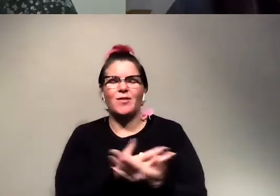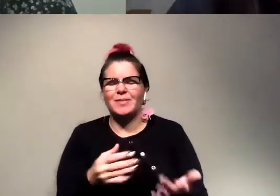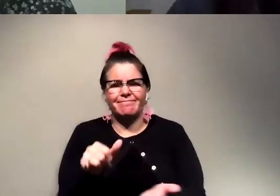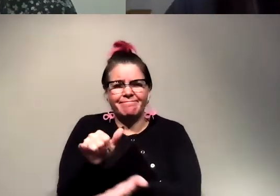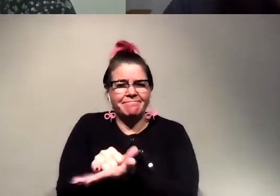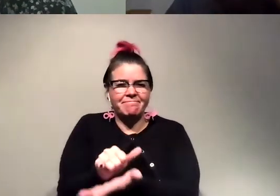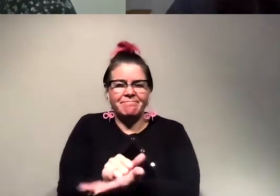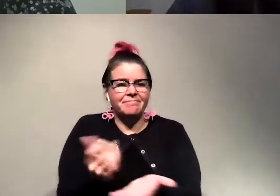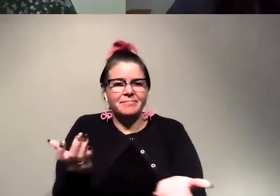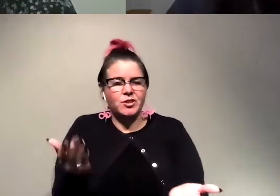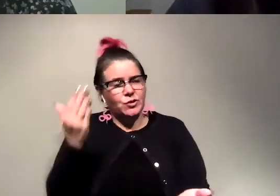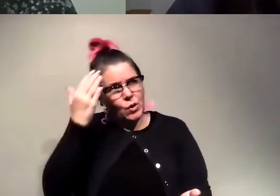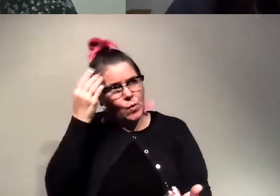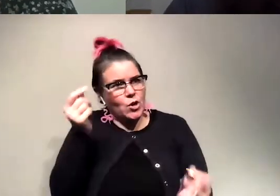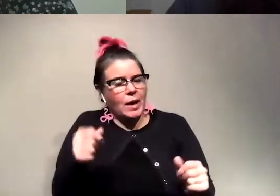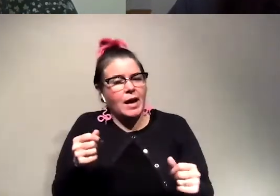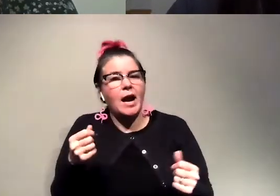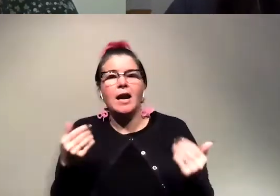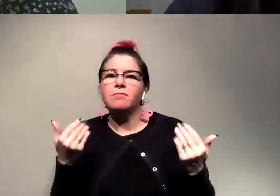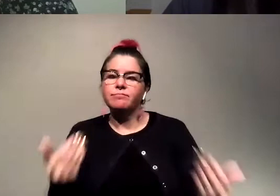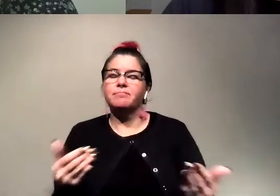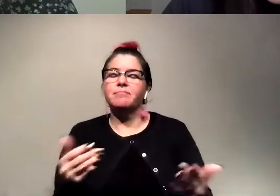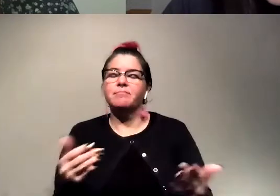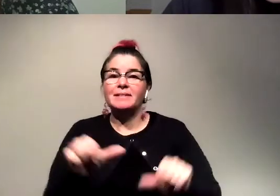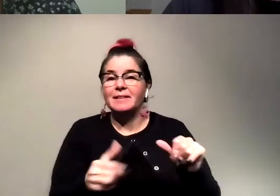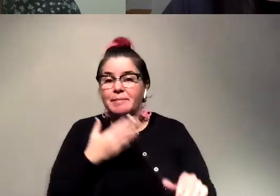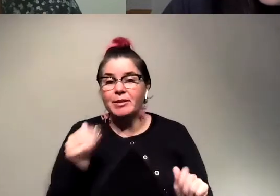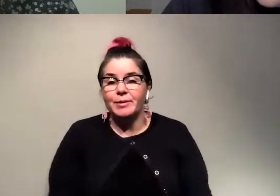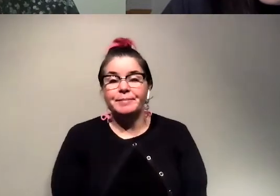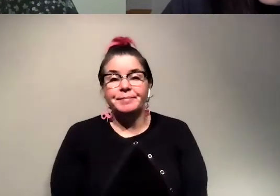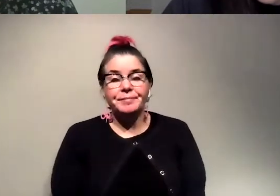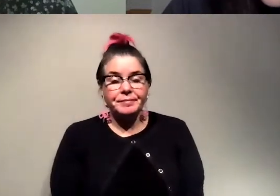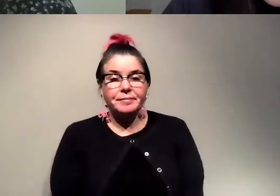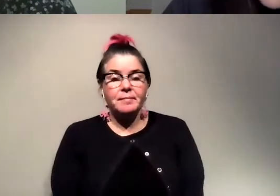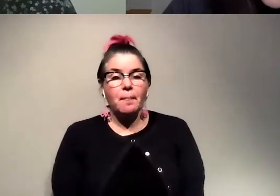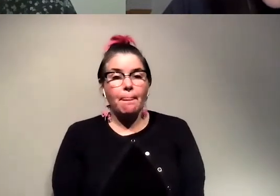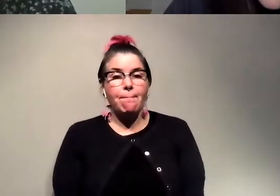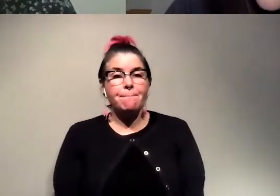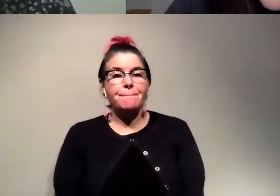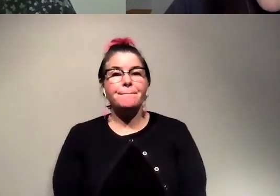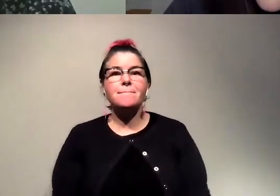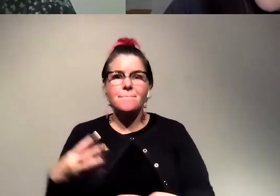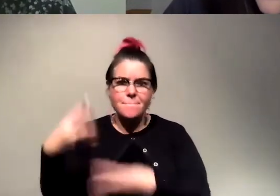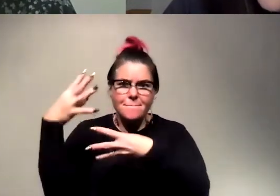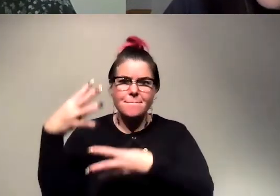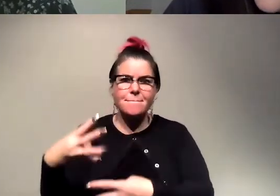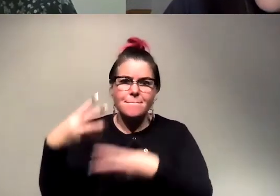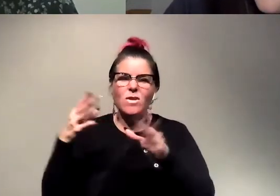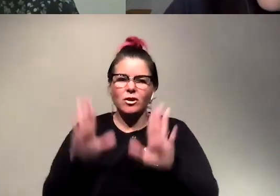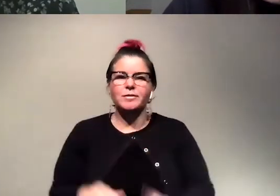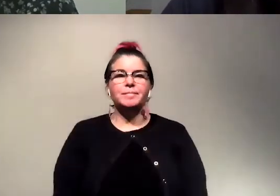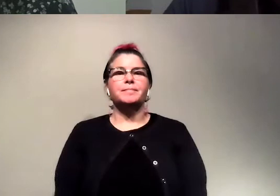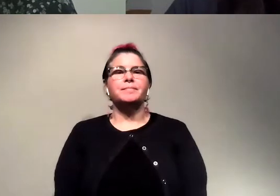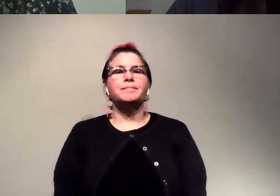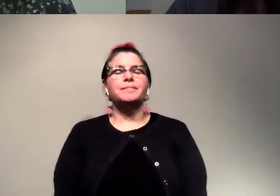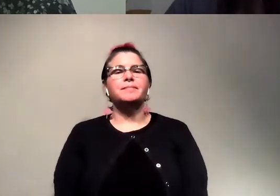So know what you can and go forward and be a scientist the best you can. we still have so many questions. This is so awesome. What